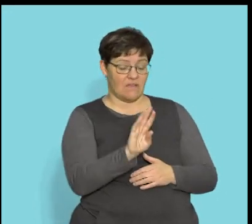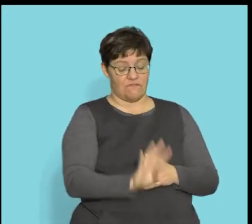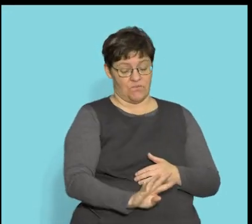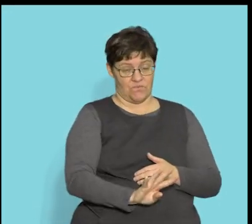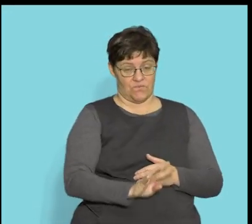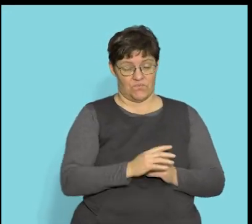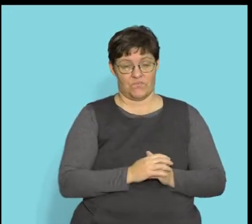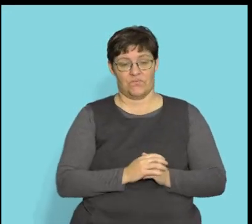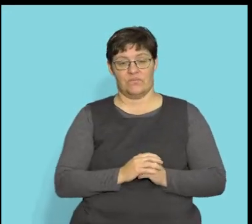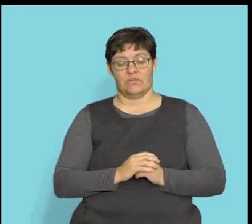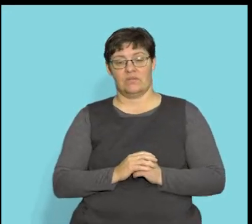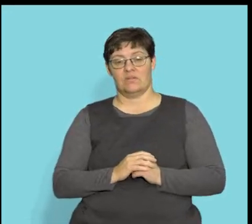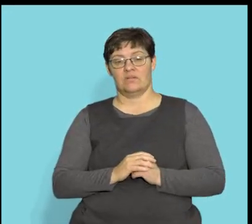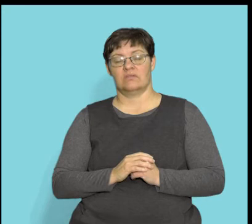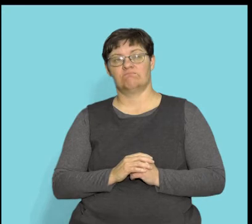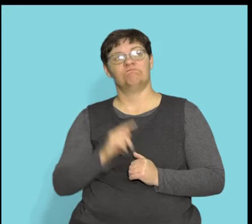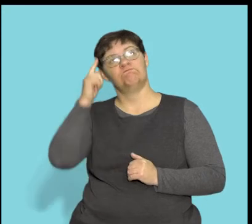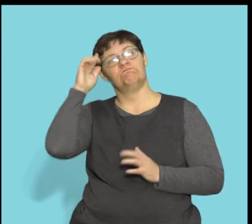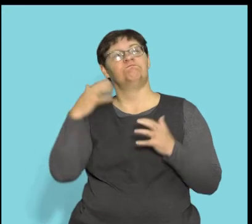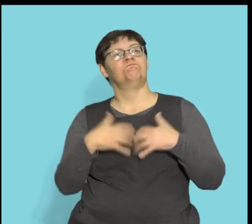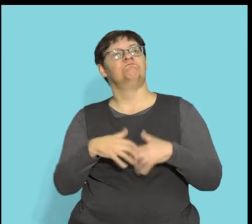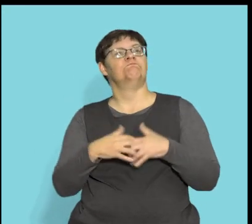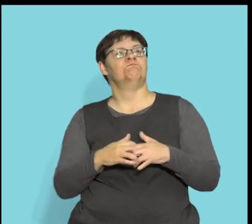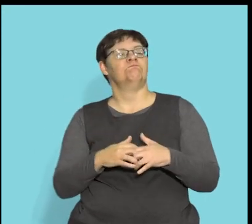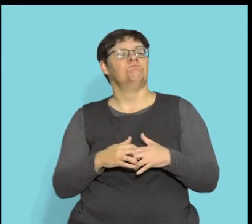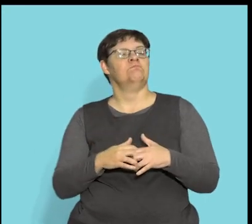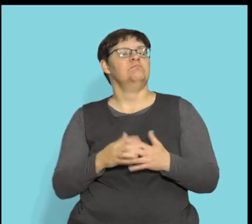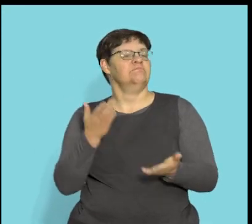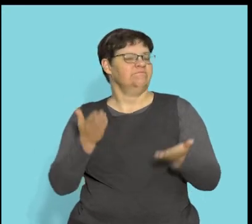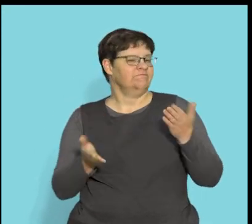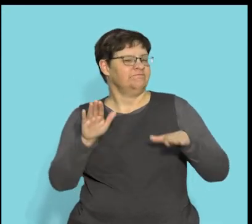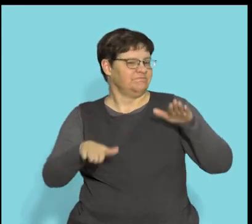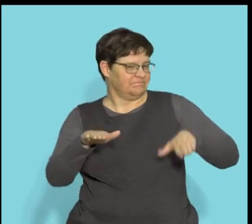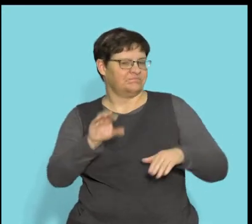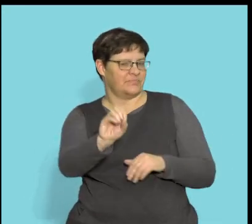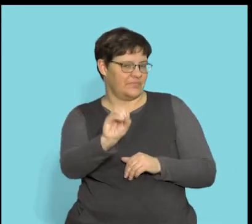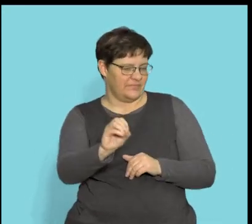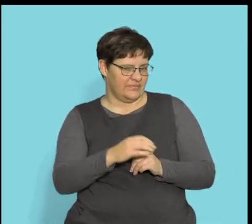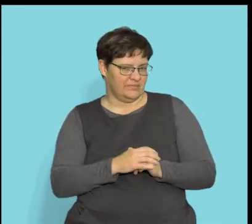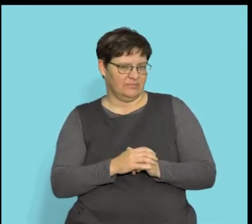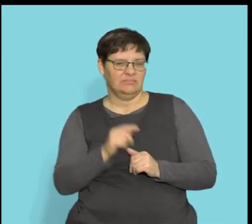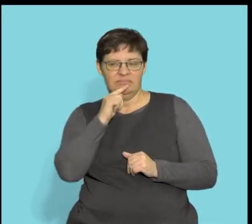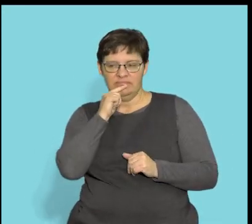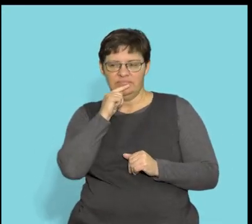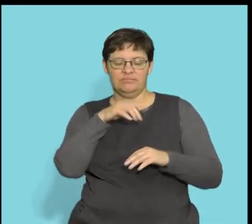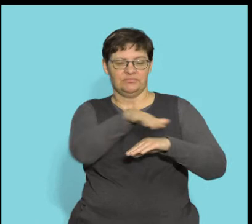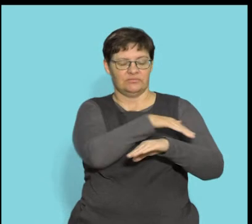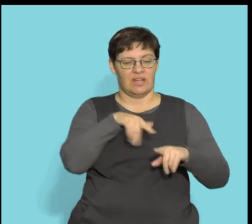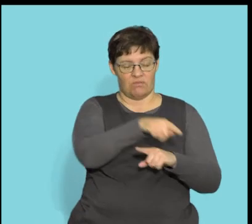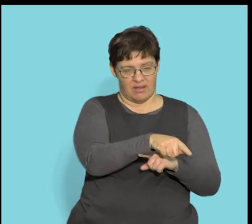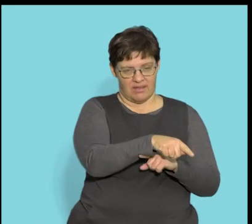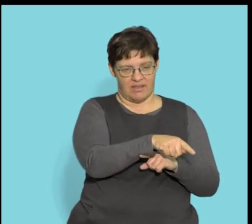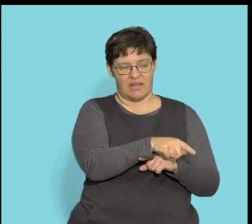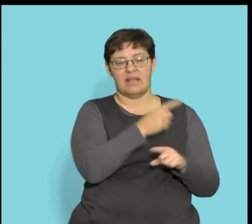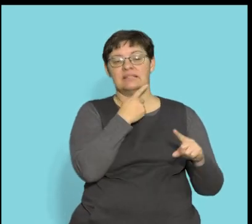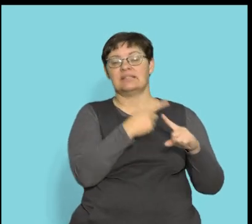scale factor of 4. So if you think that there is going to be a similarity, that means that my